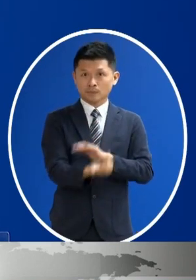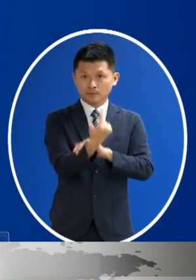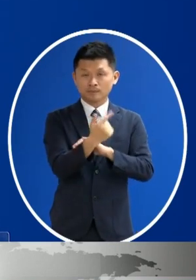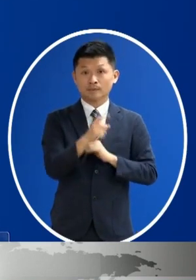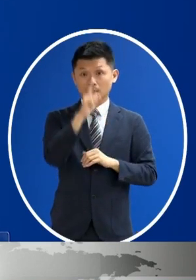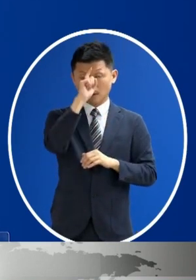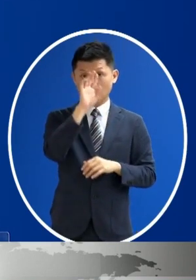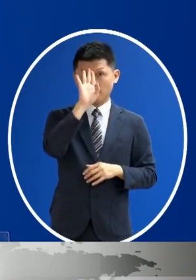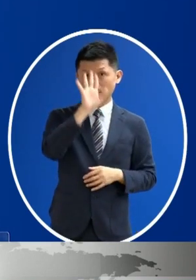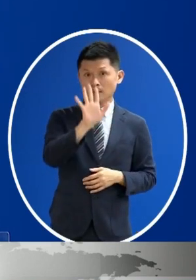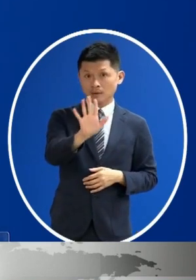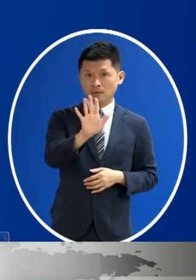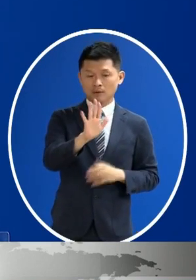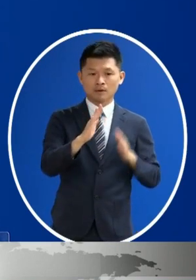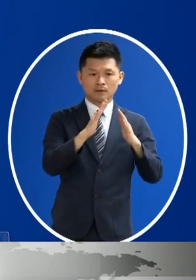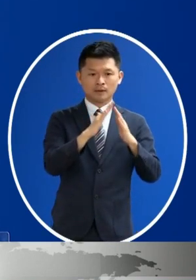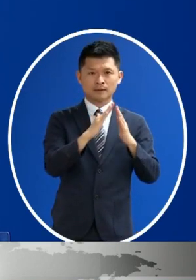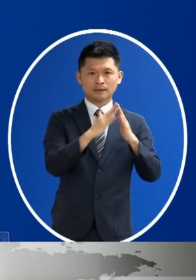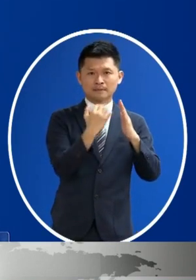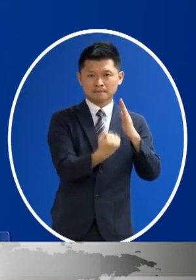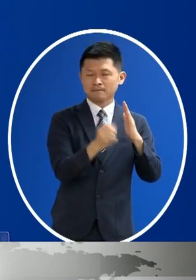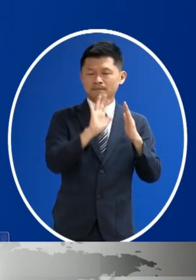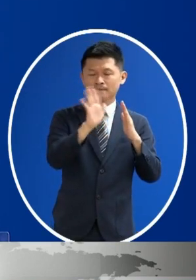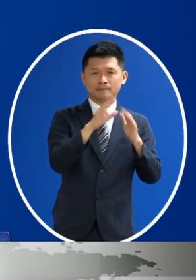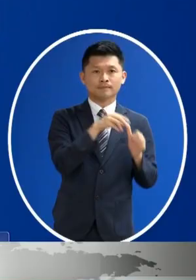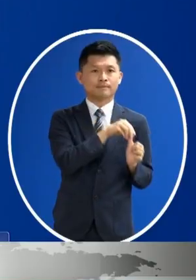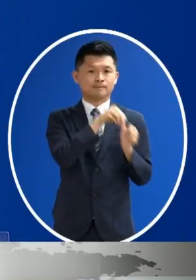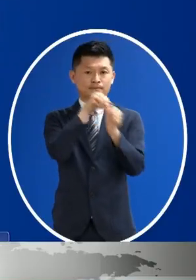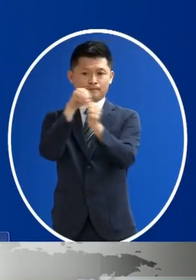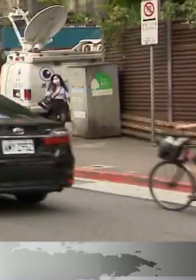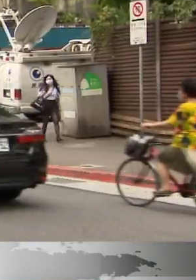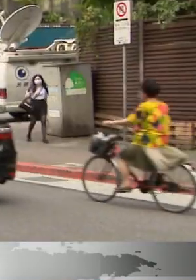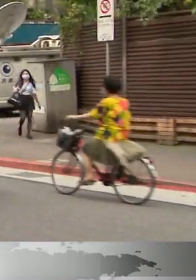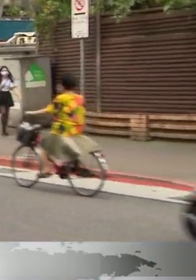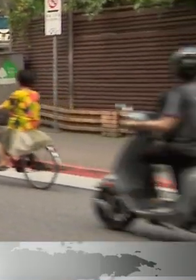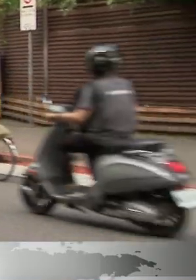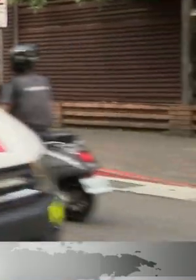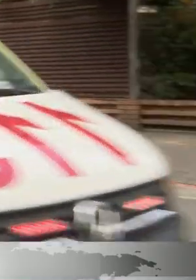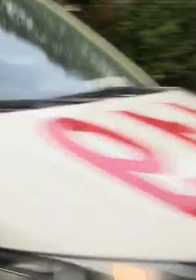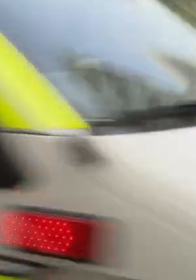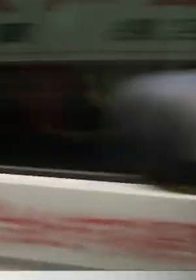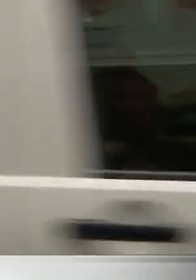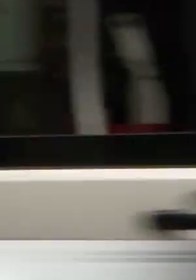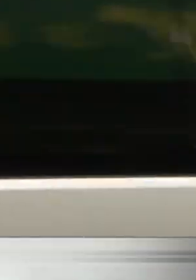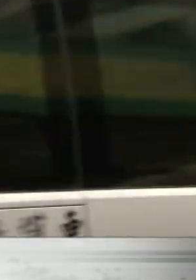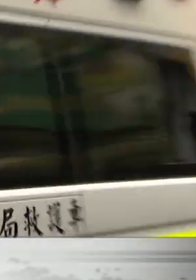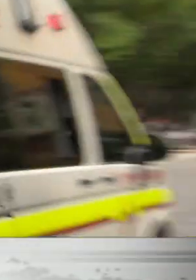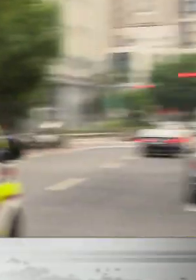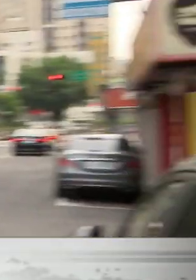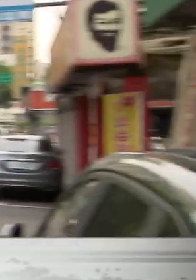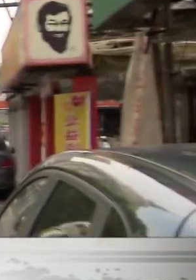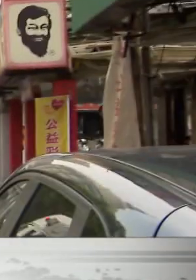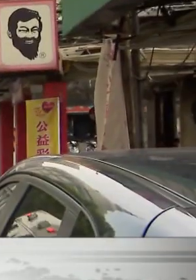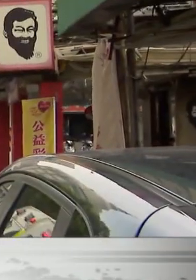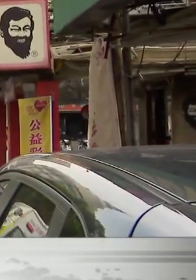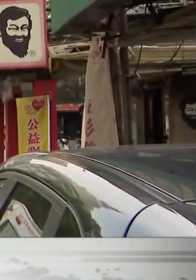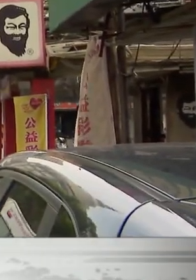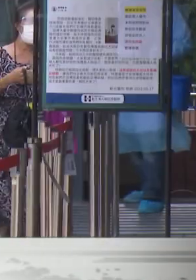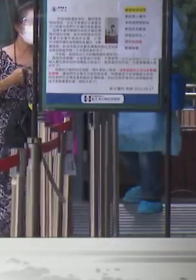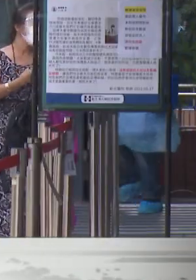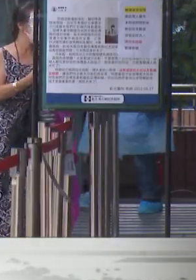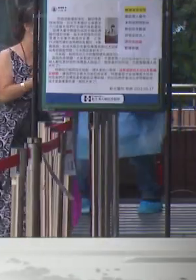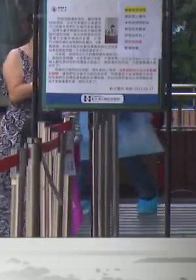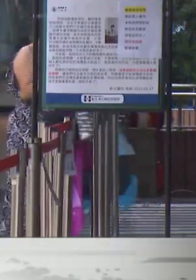all confirmed cases to be moved from the home into a facility or a hospital. In Greater Taipei, all cases diagnosed